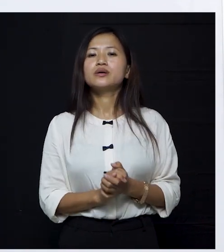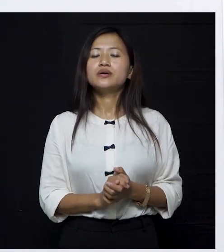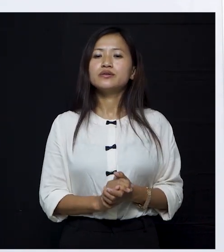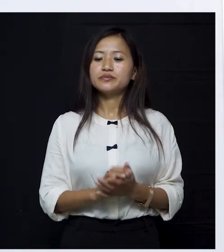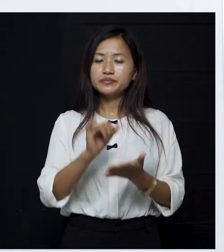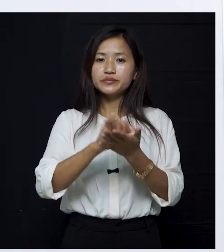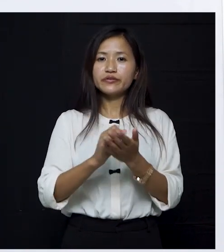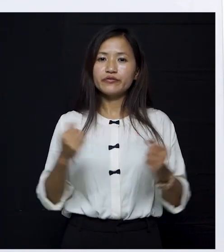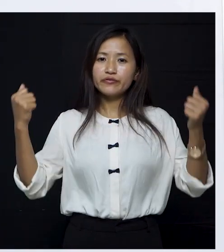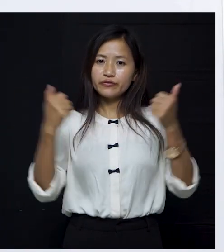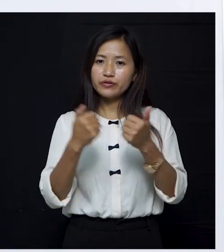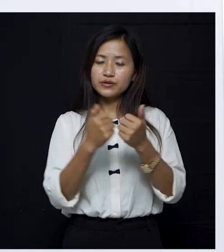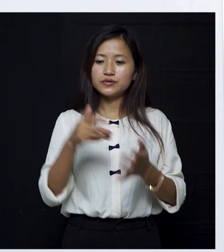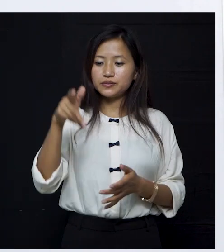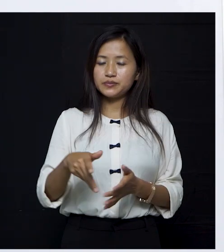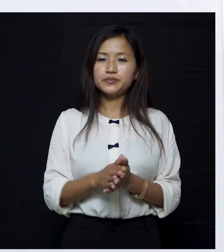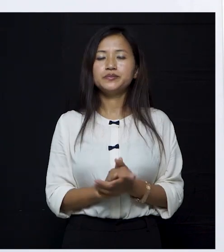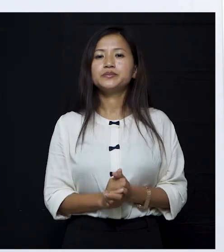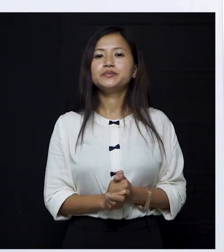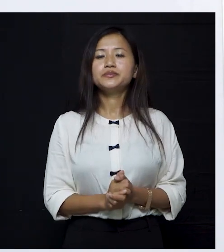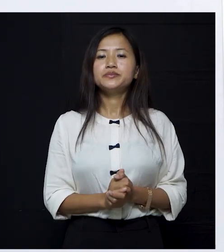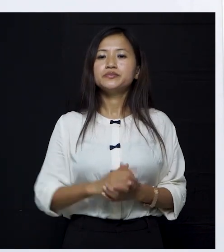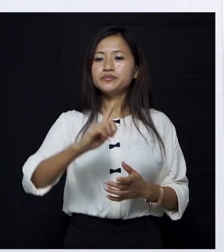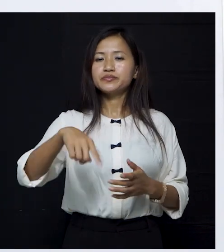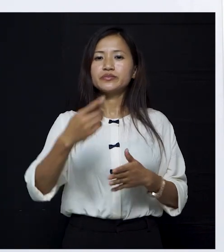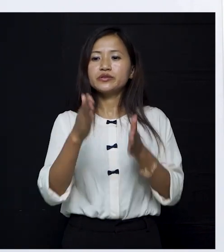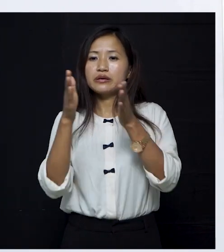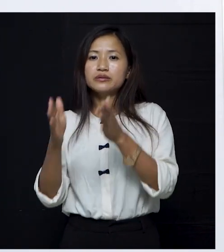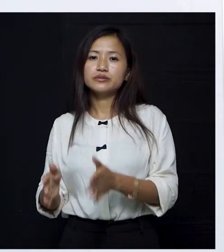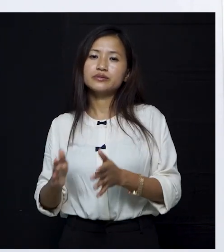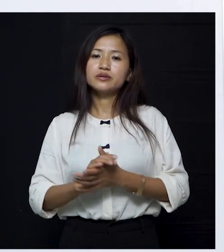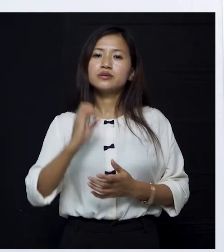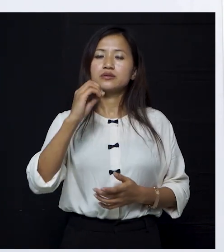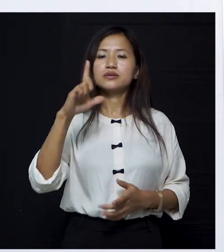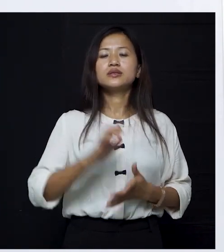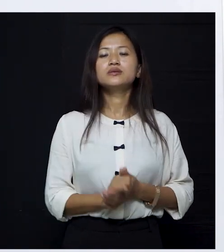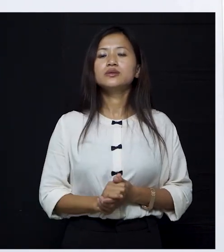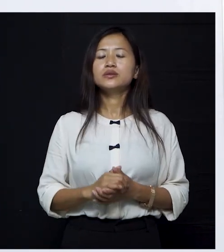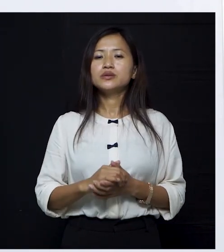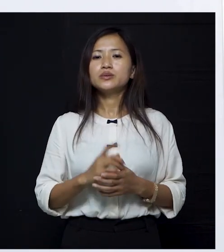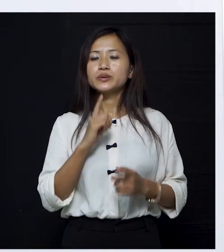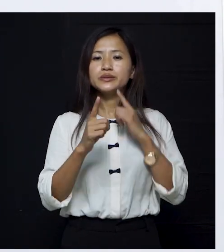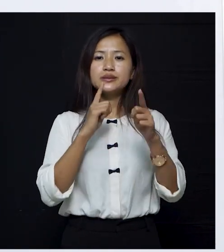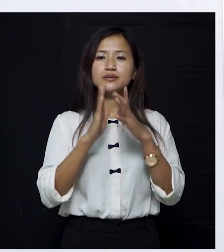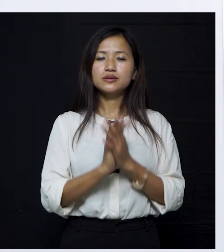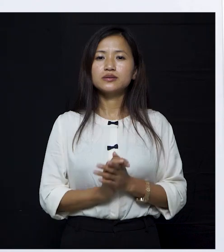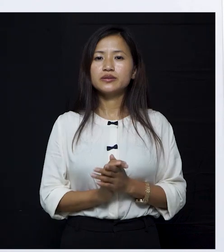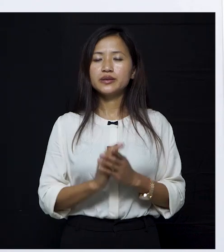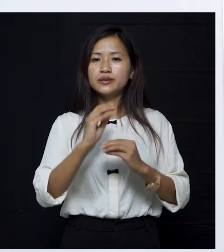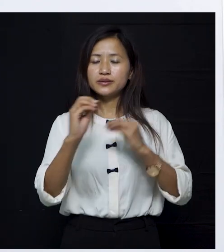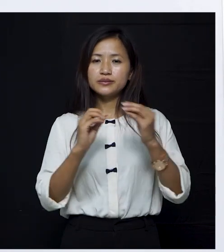make sure that we fight for it also. So in the next session, okay, in the next class, we will be discussing about